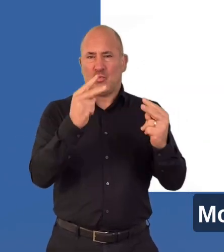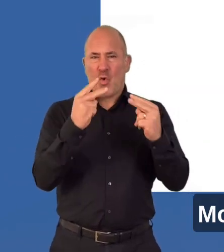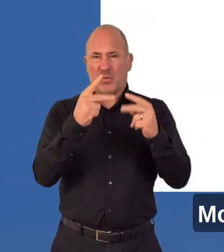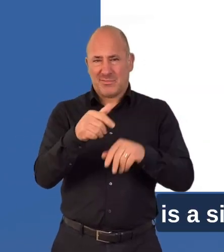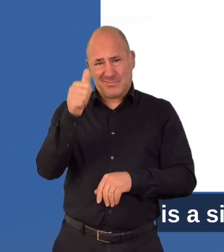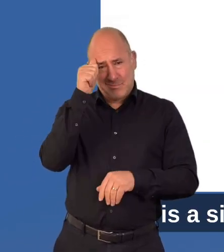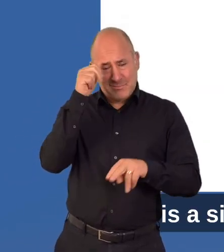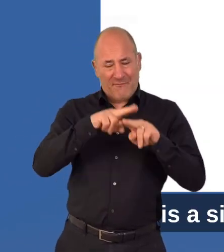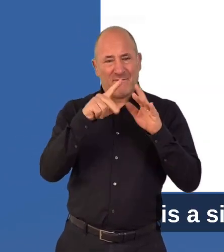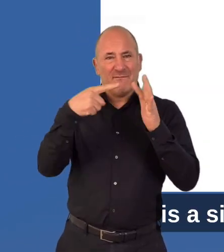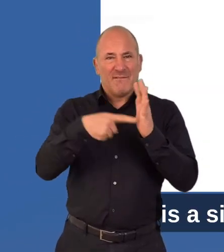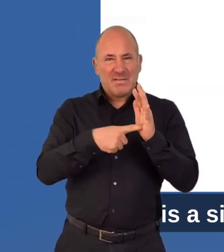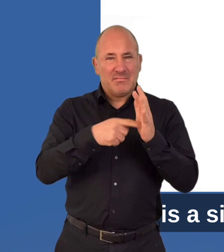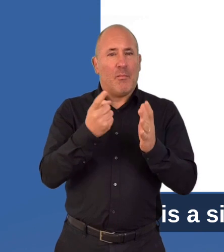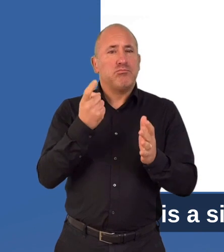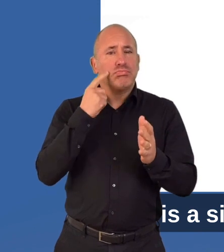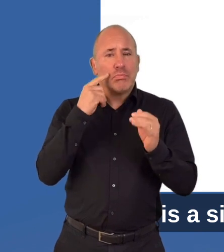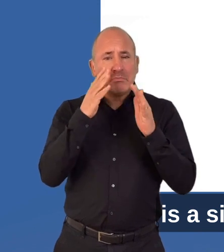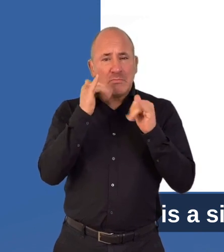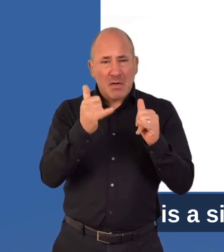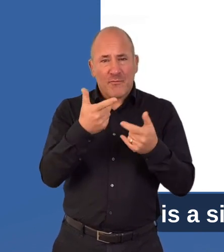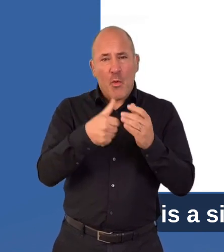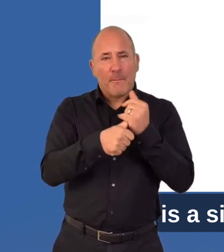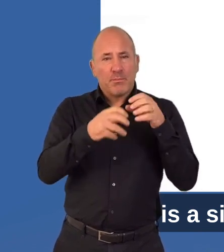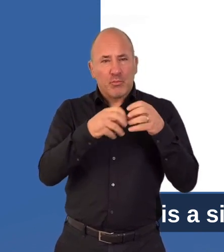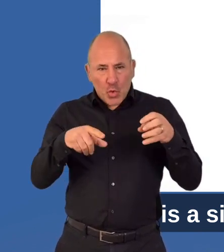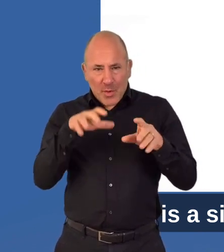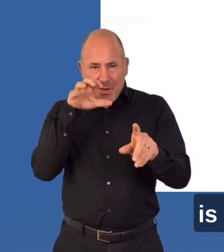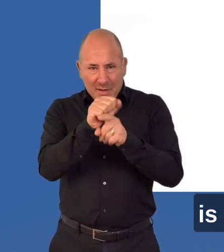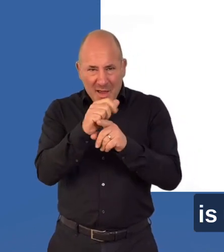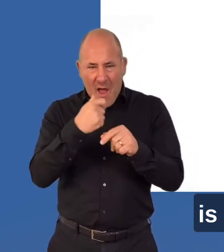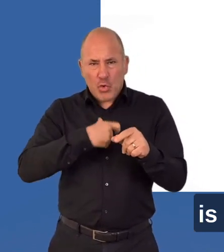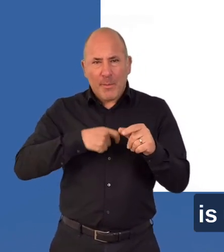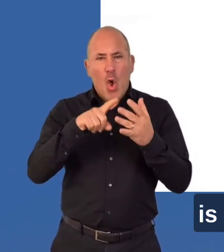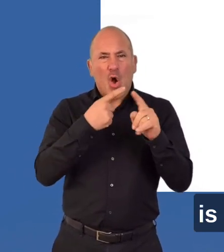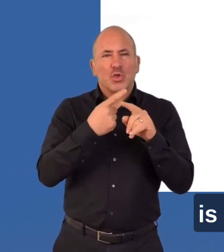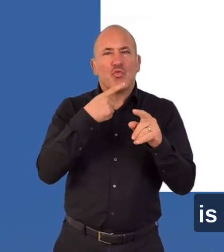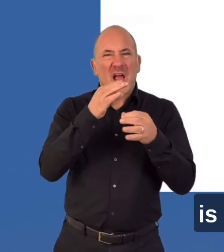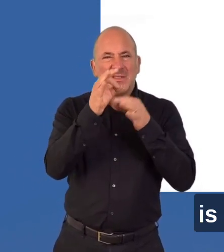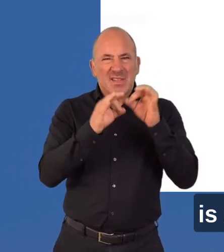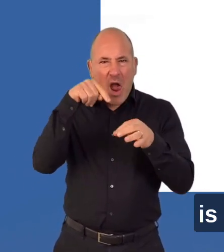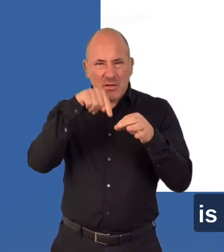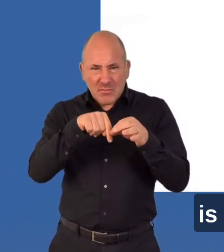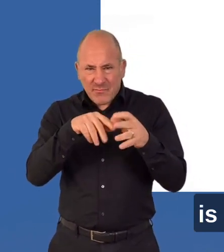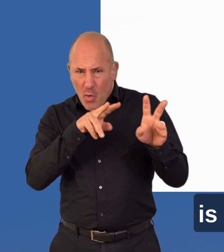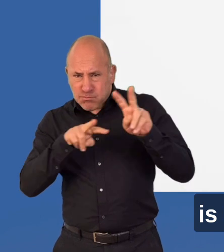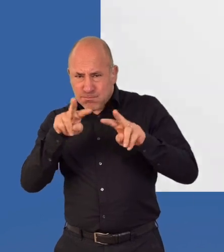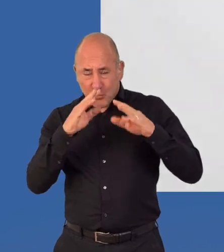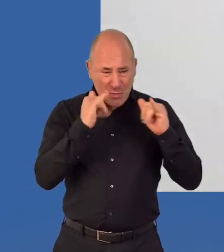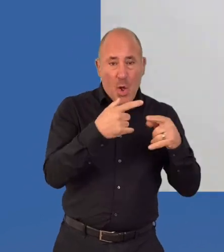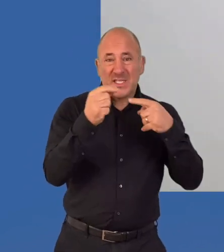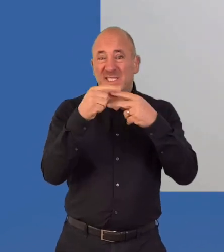that FIT is a simple stool test that detects human haemoglobin and is used in both screened and symptomatic